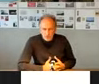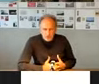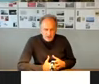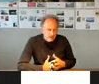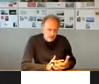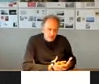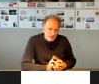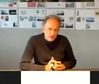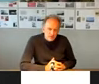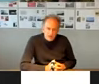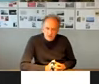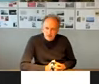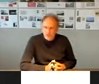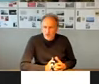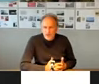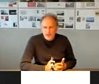more basic